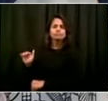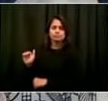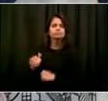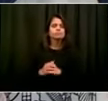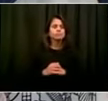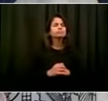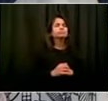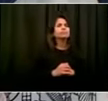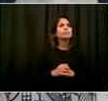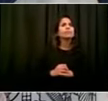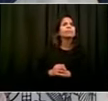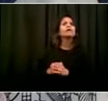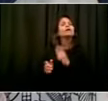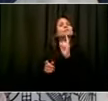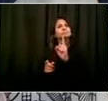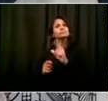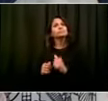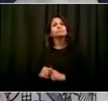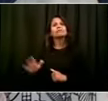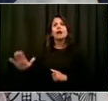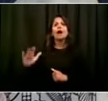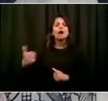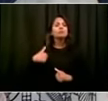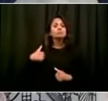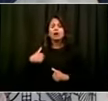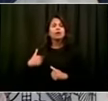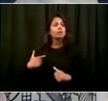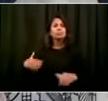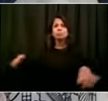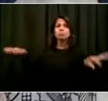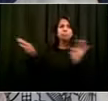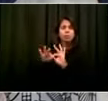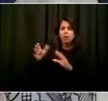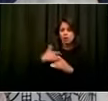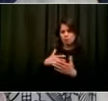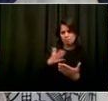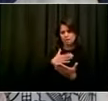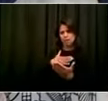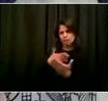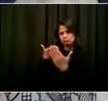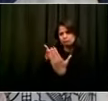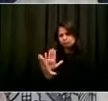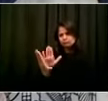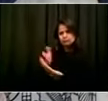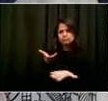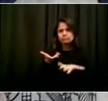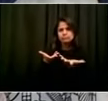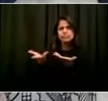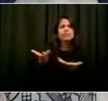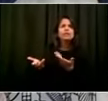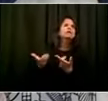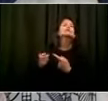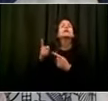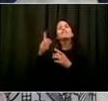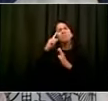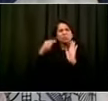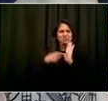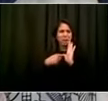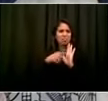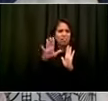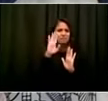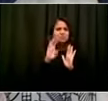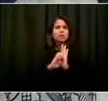for example, in the month of August in Sunset Park, we had a really